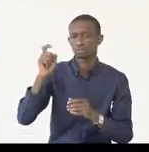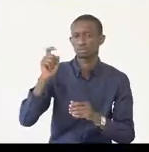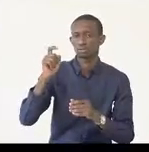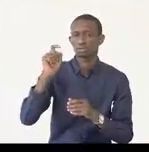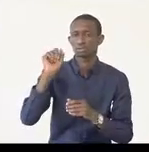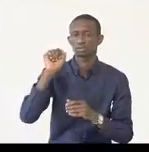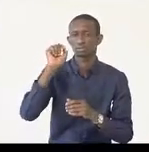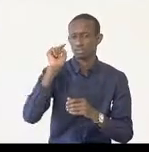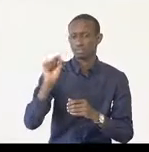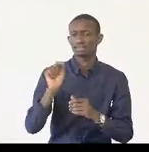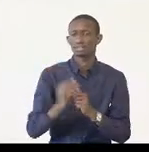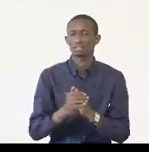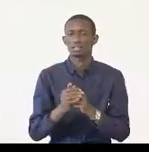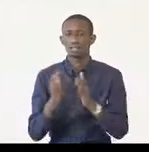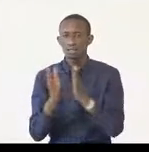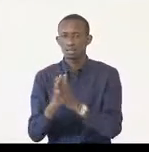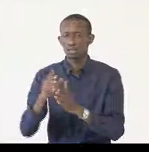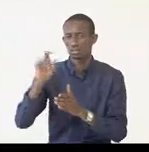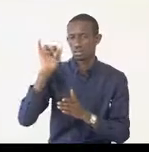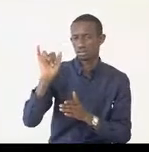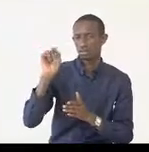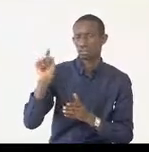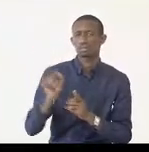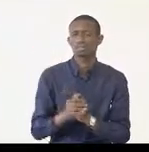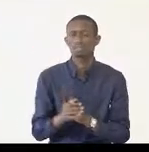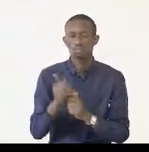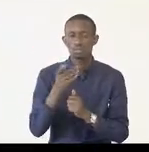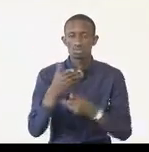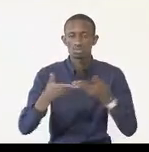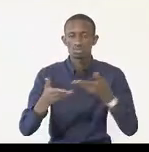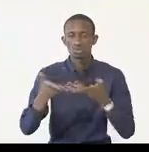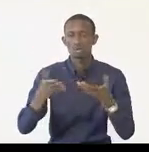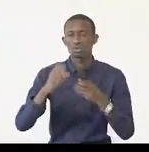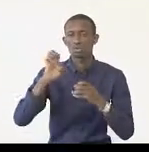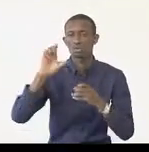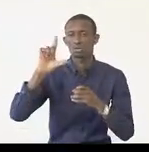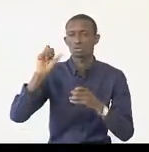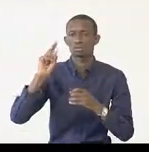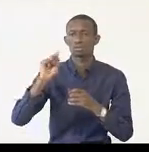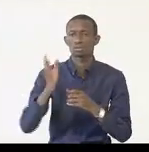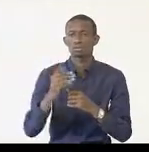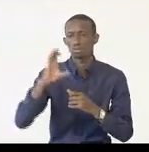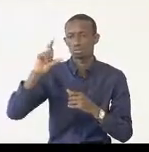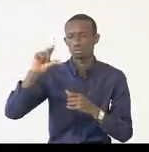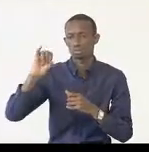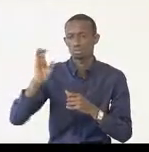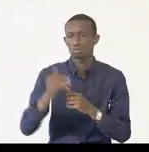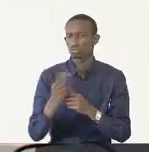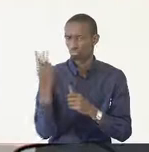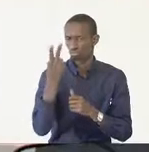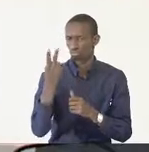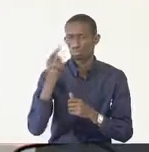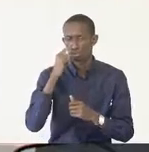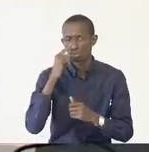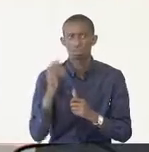lesson. So get ready to be with me into this lesson. So I hope that you have the